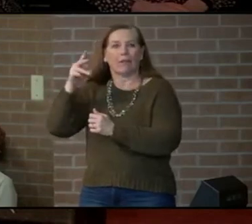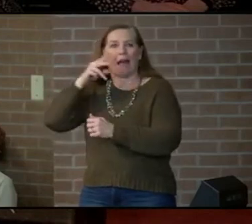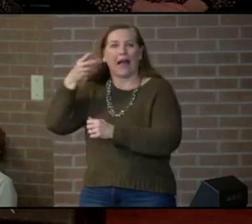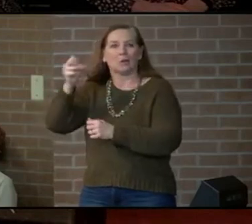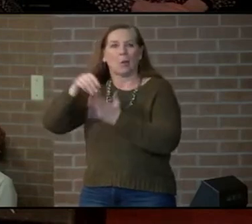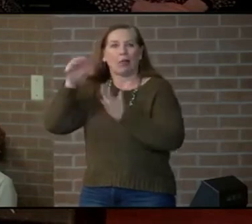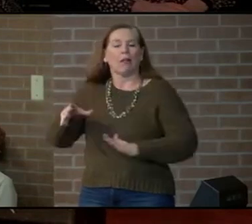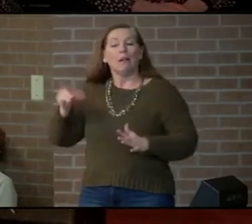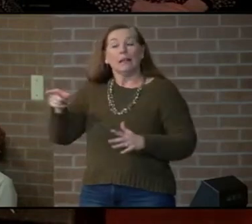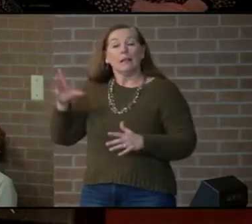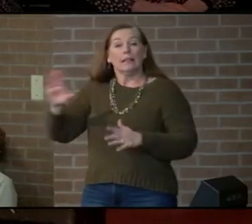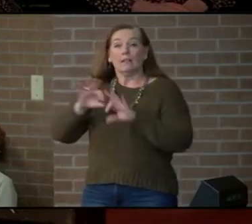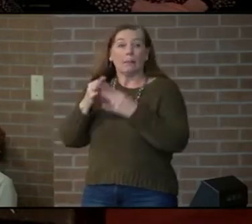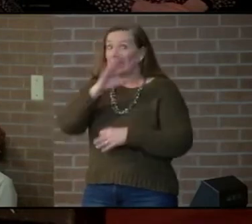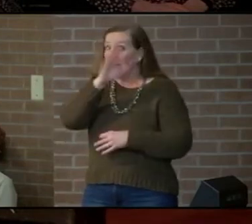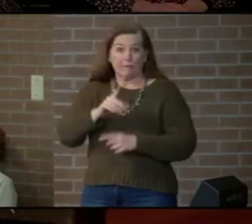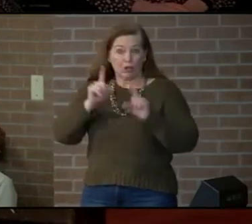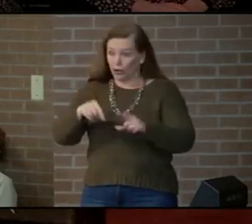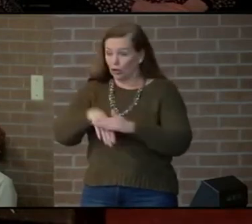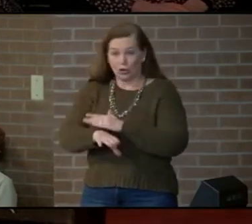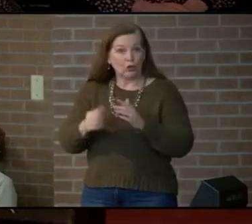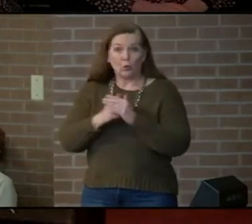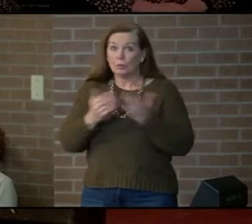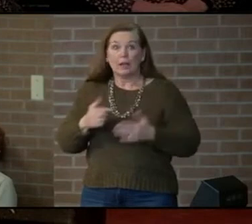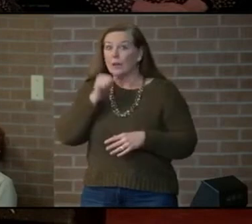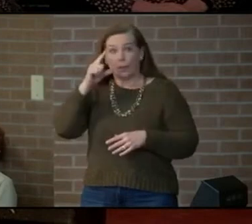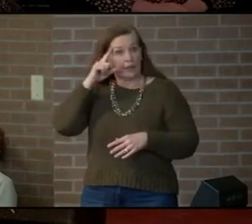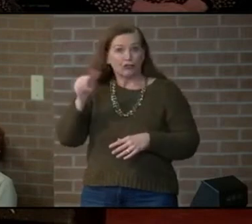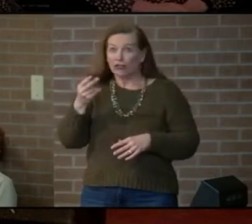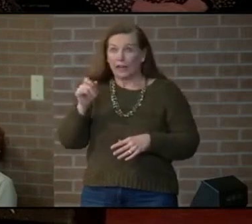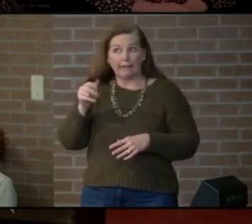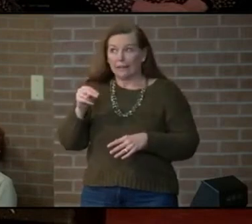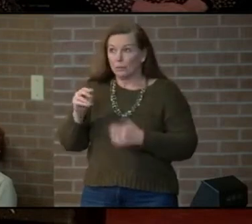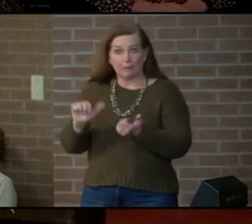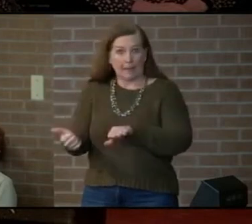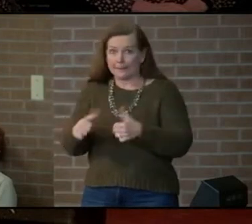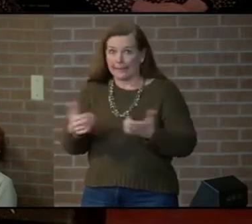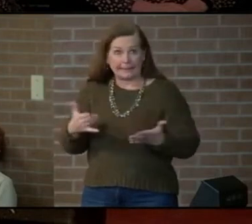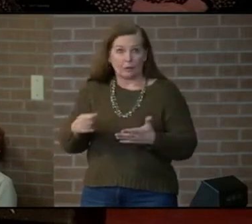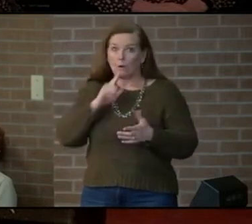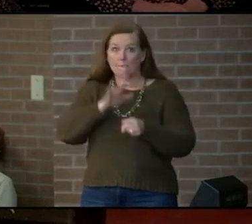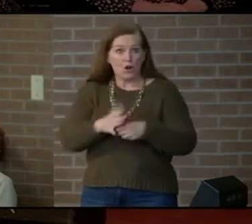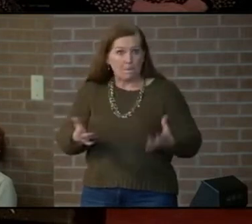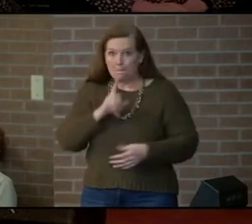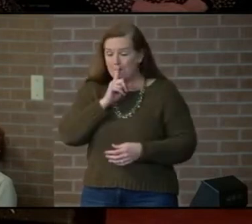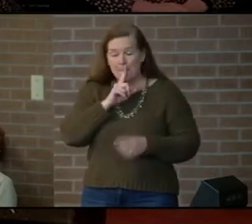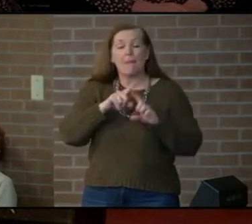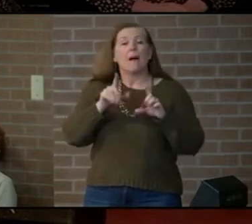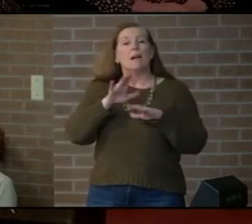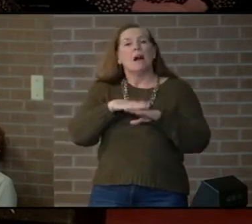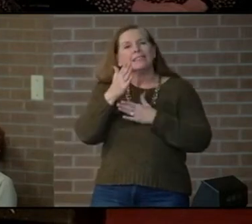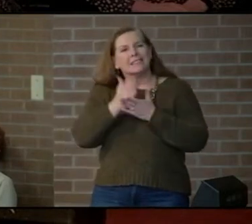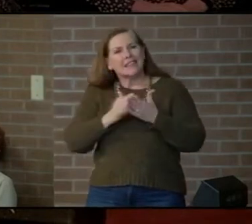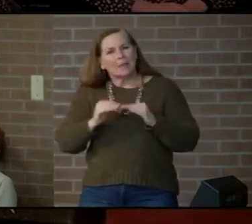what I understand, never worshiped here. I don't think Jonathan was baptized here or confirmed here. But on some level,